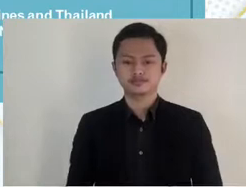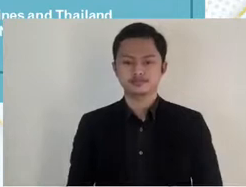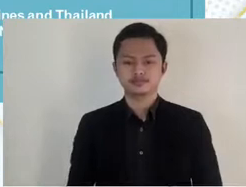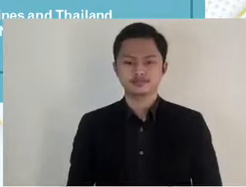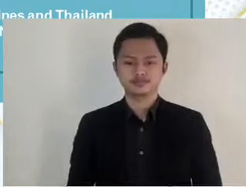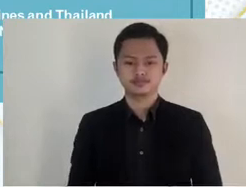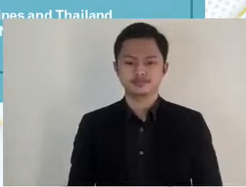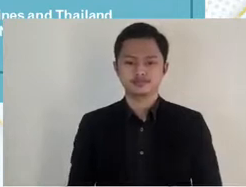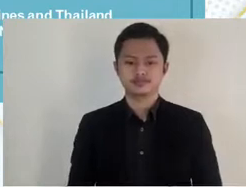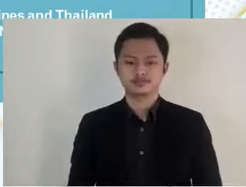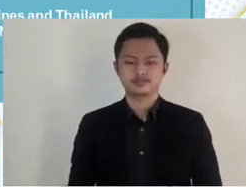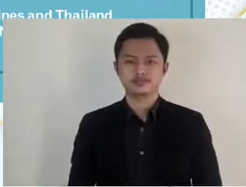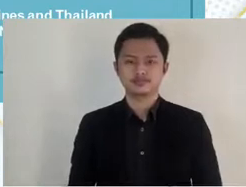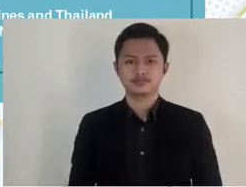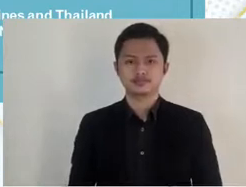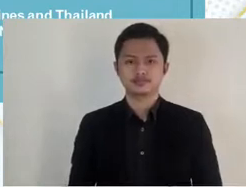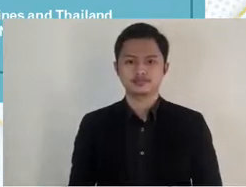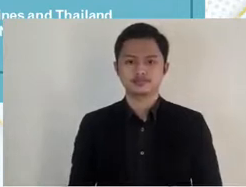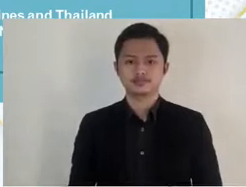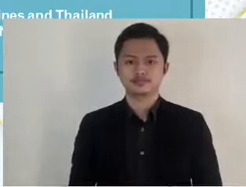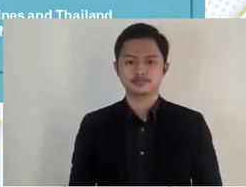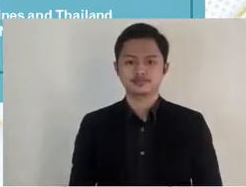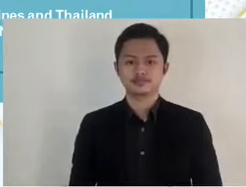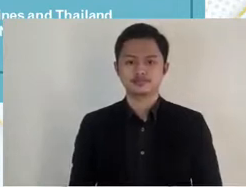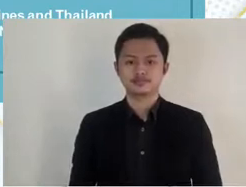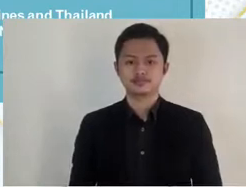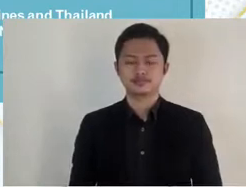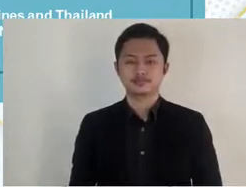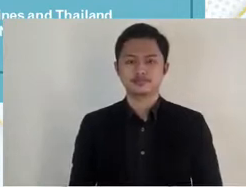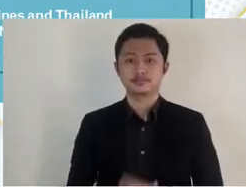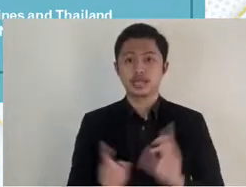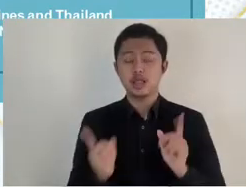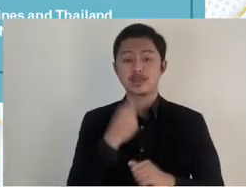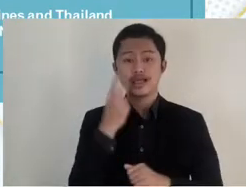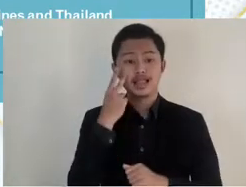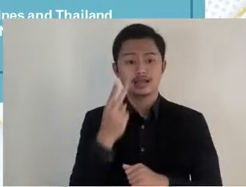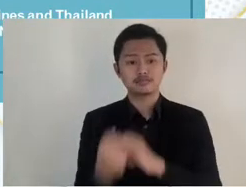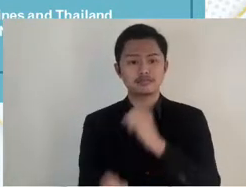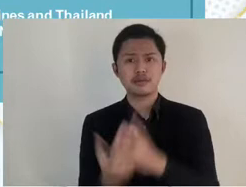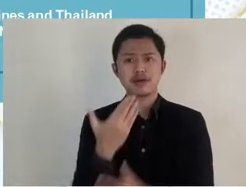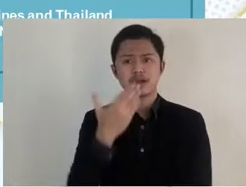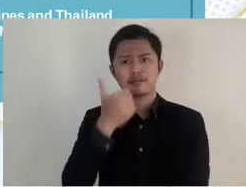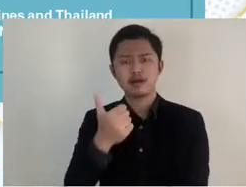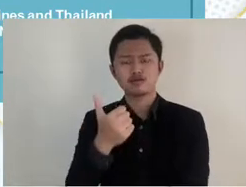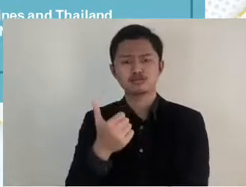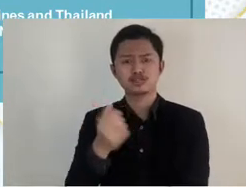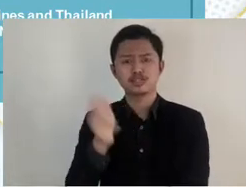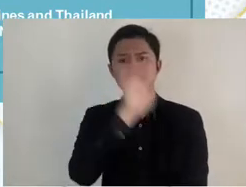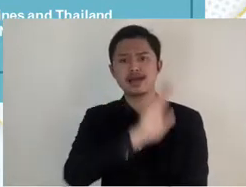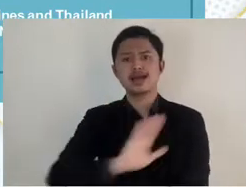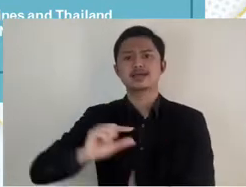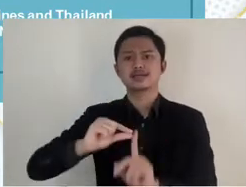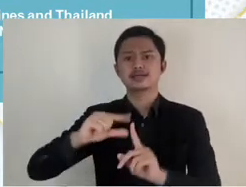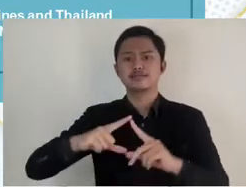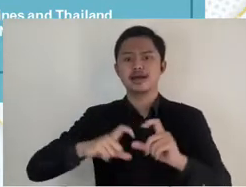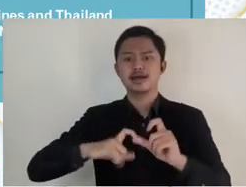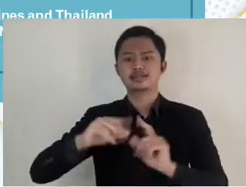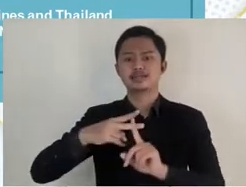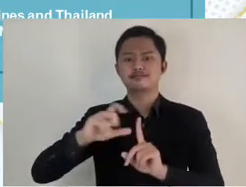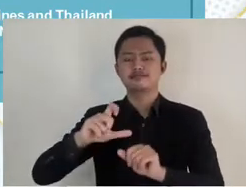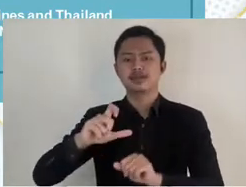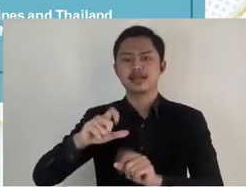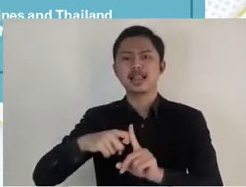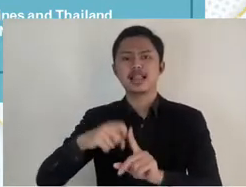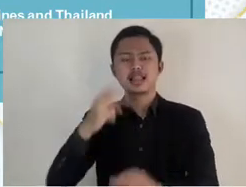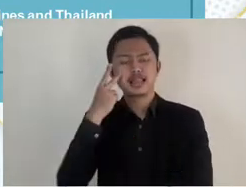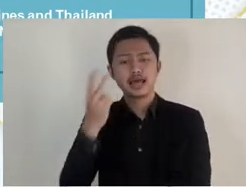And if we're looking at the best improvement within the Asia Pacific region, you're looking into China, the Lao